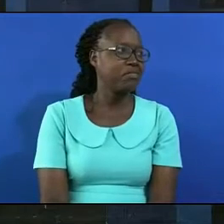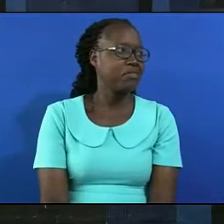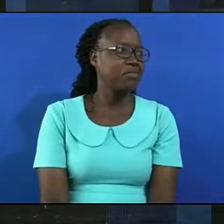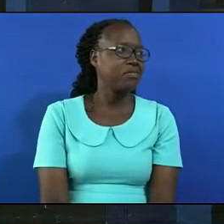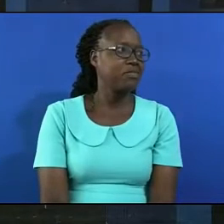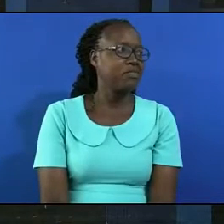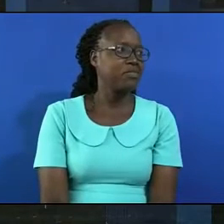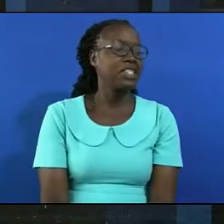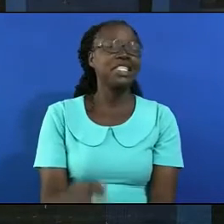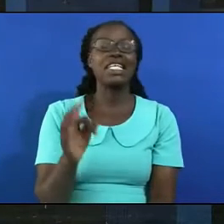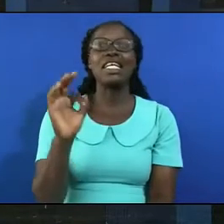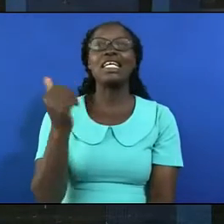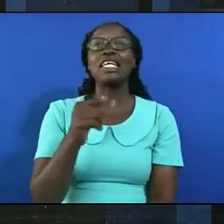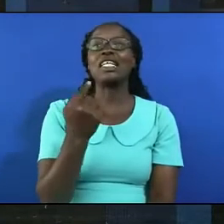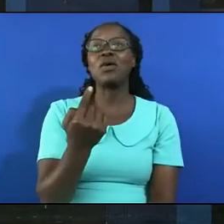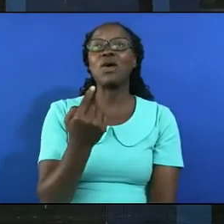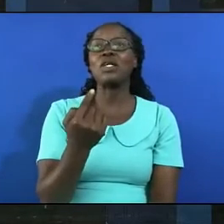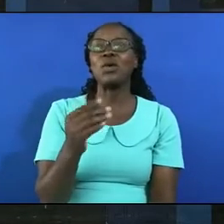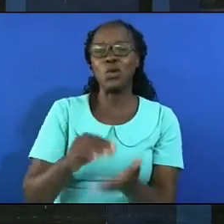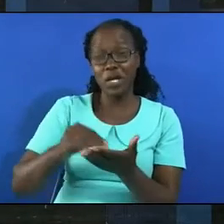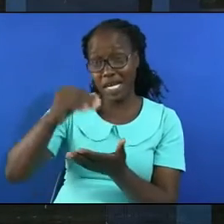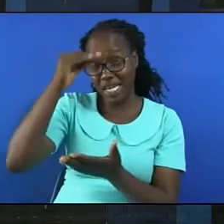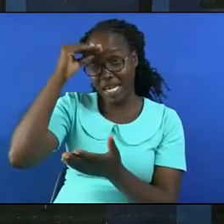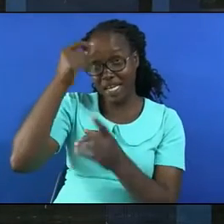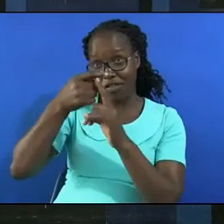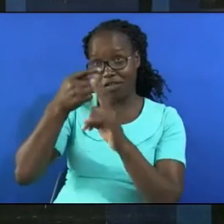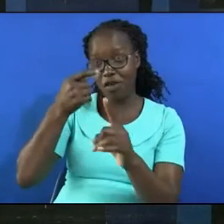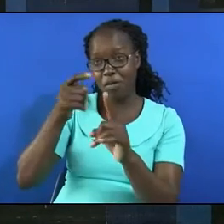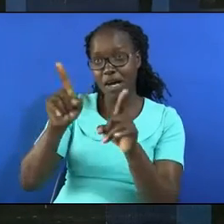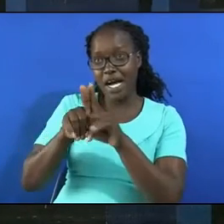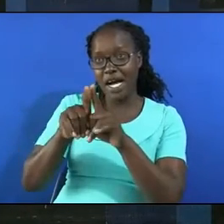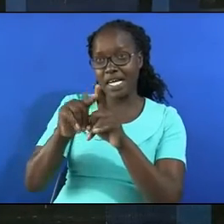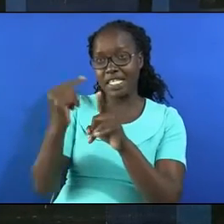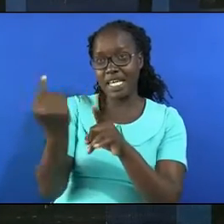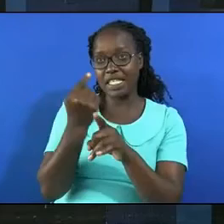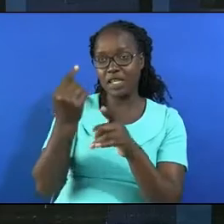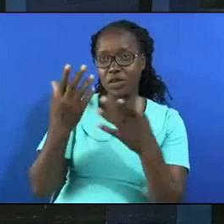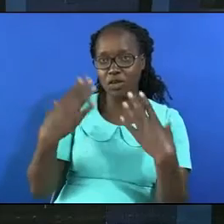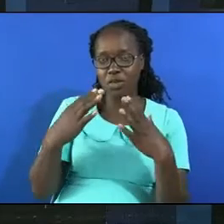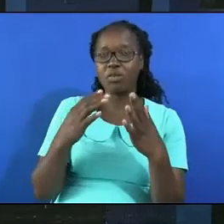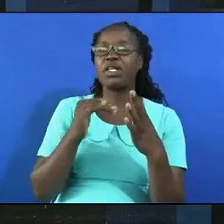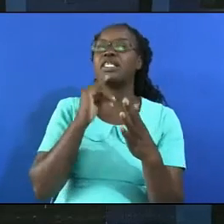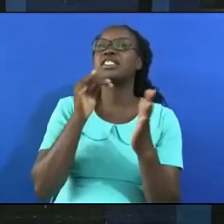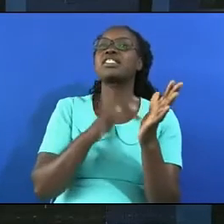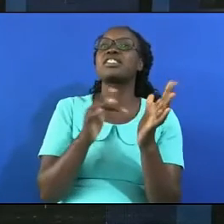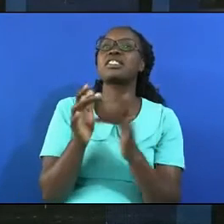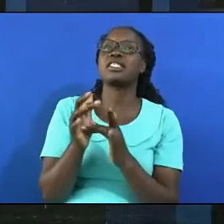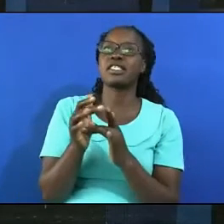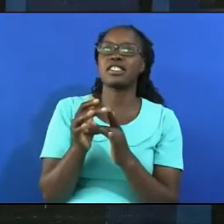And if there is anyone we can learn from as single people, it's Jesus.